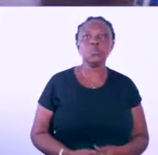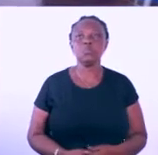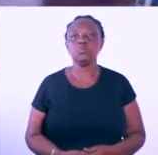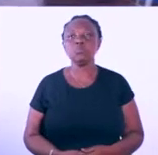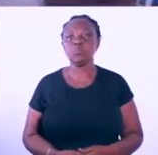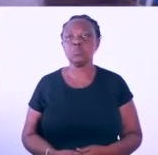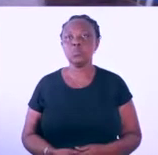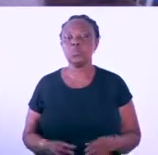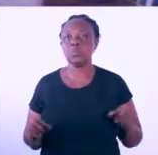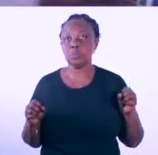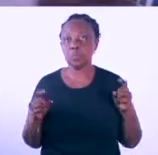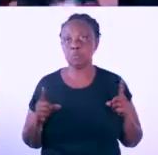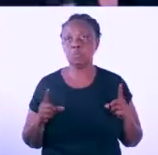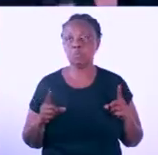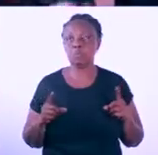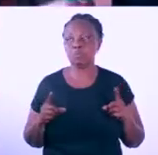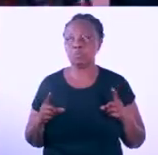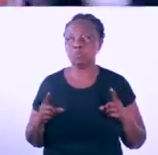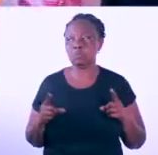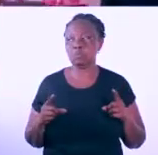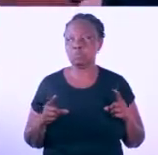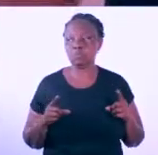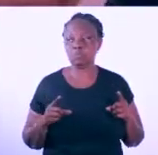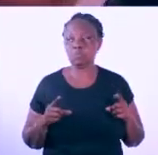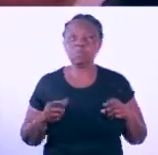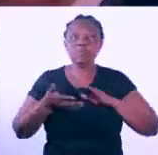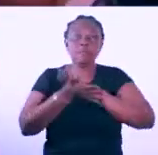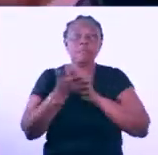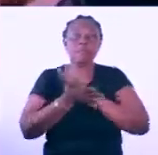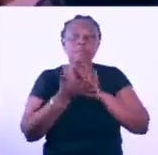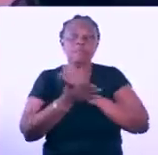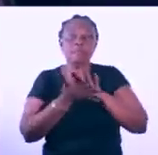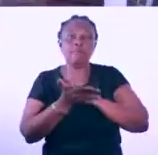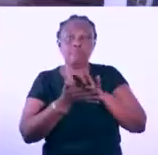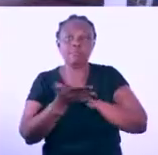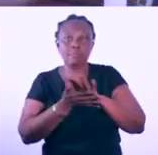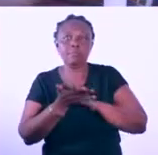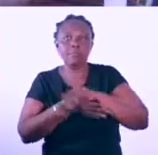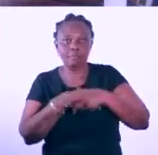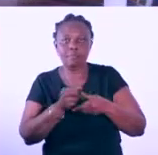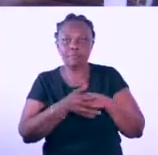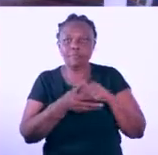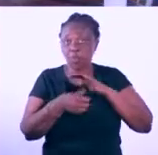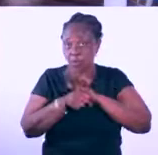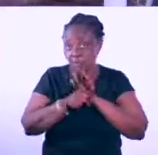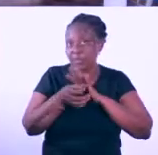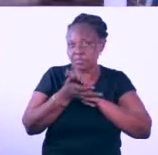Okay, here you are. There you go. Okay. Okay.